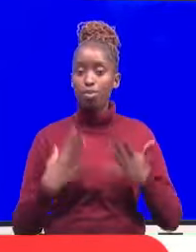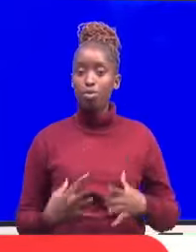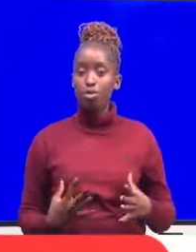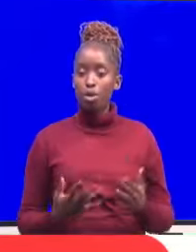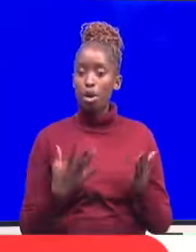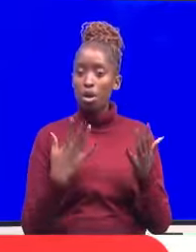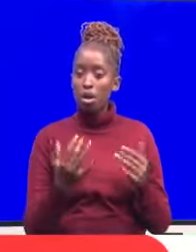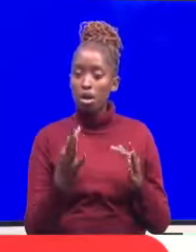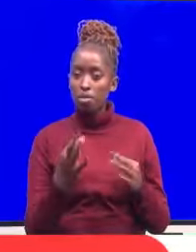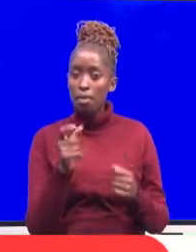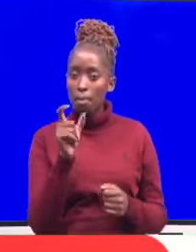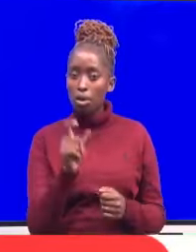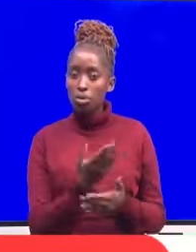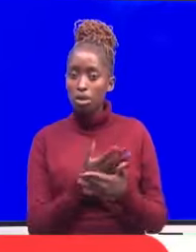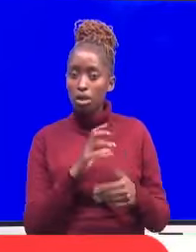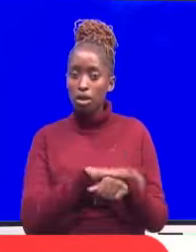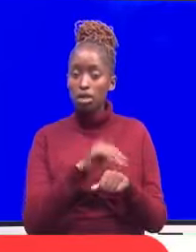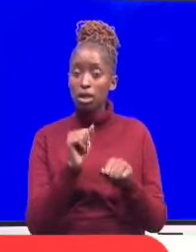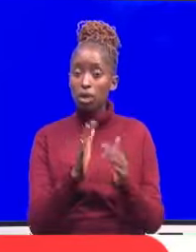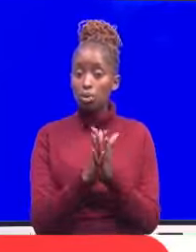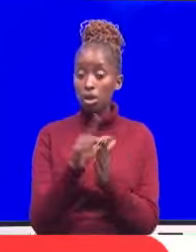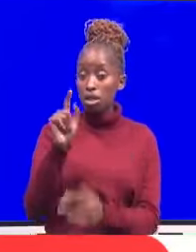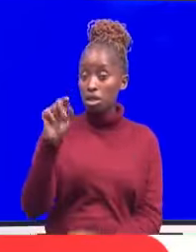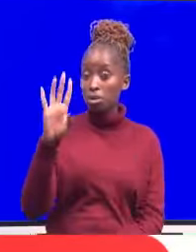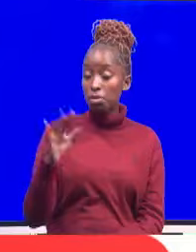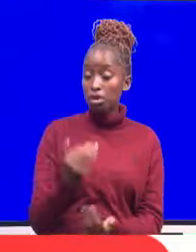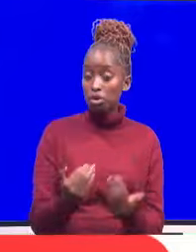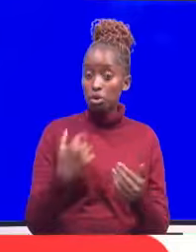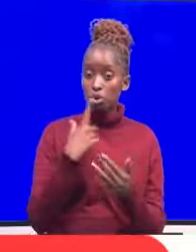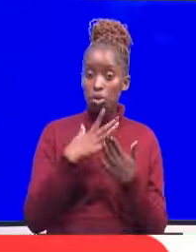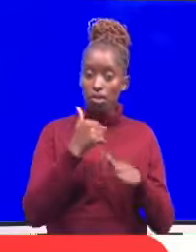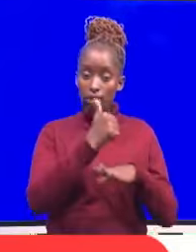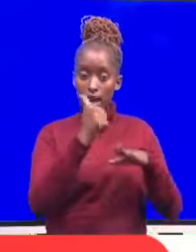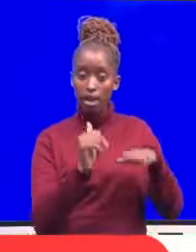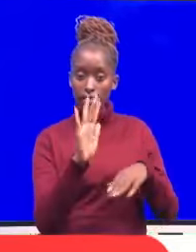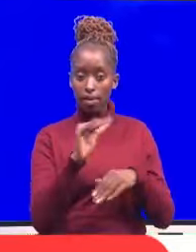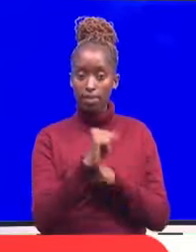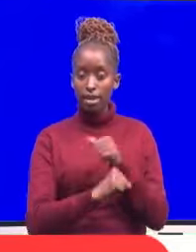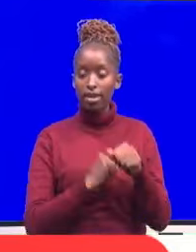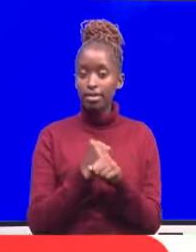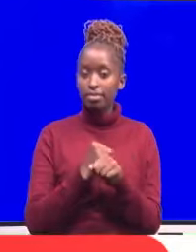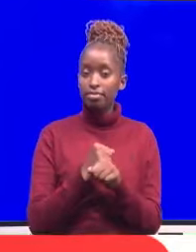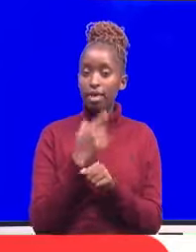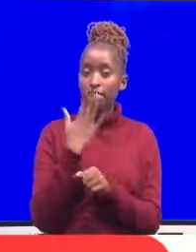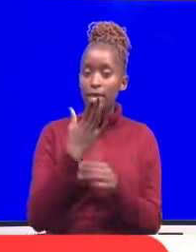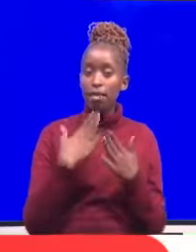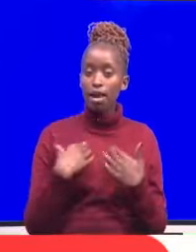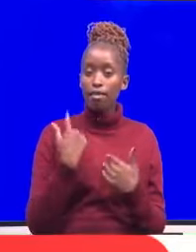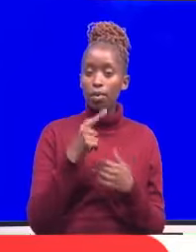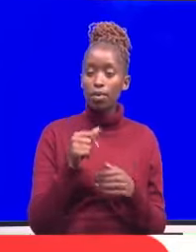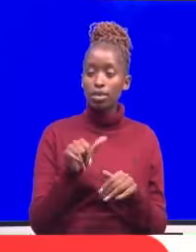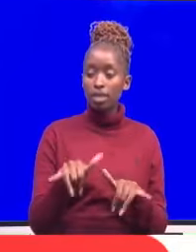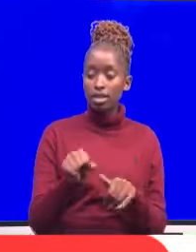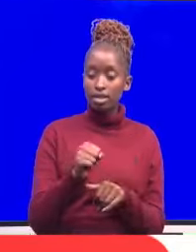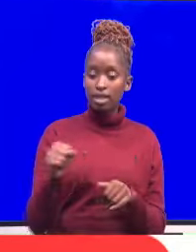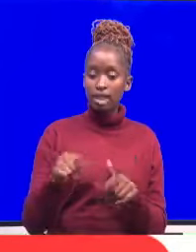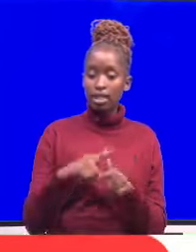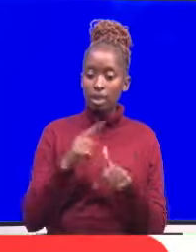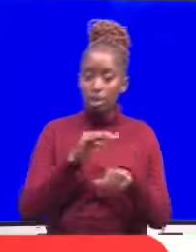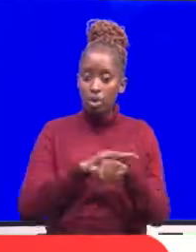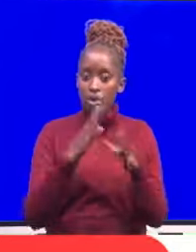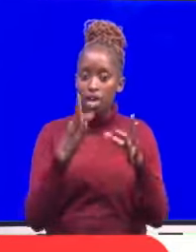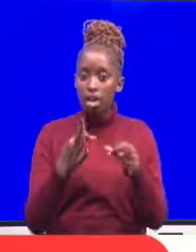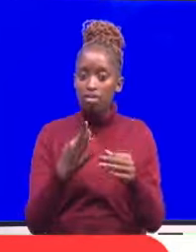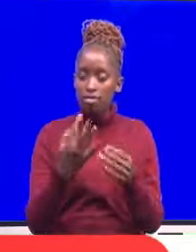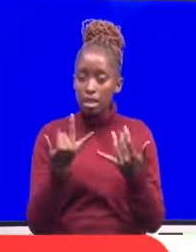Ndiposa mtu yeyote akipatikana kuwa na TB, watoto chini ya miaka mitano ambao hao wanatangamana nao ni vizuri pia wapimwe.